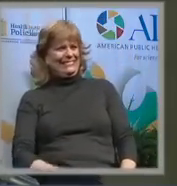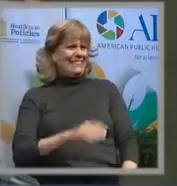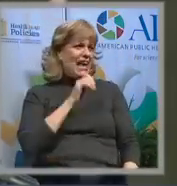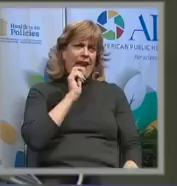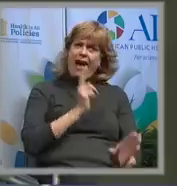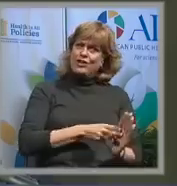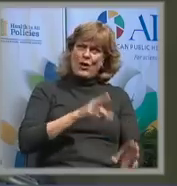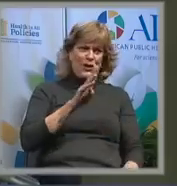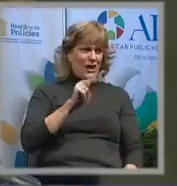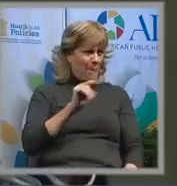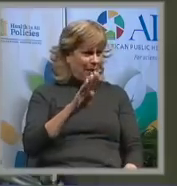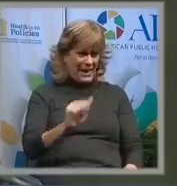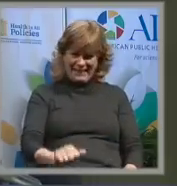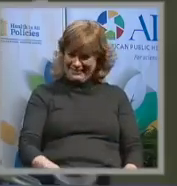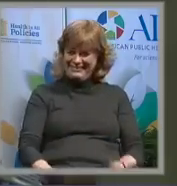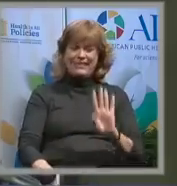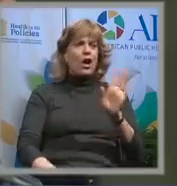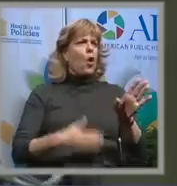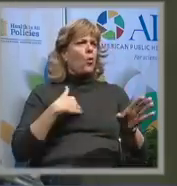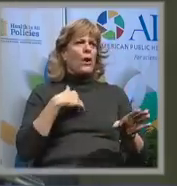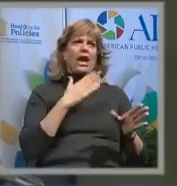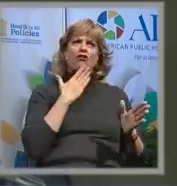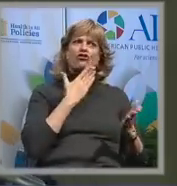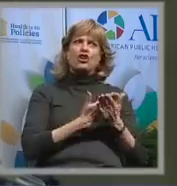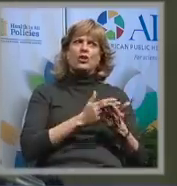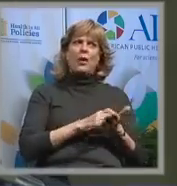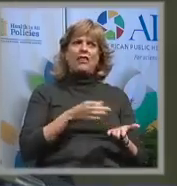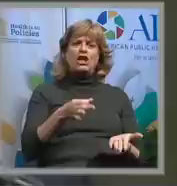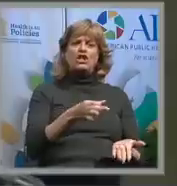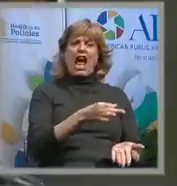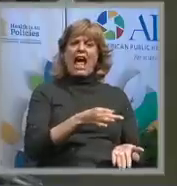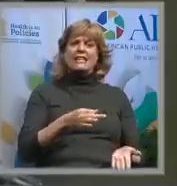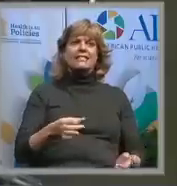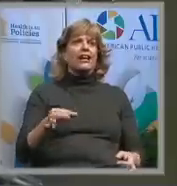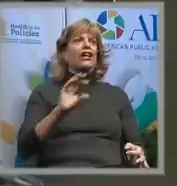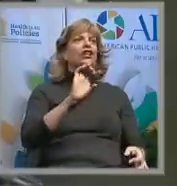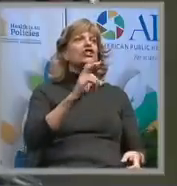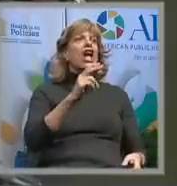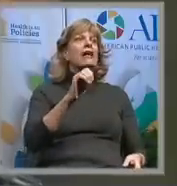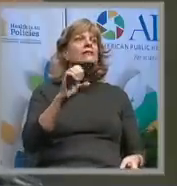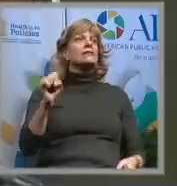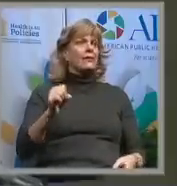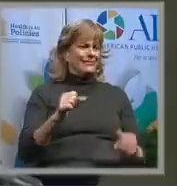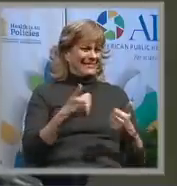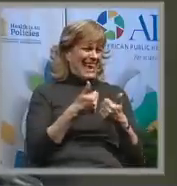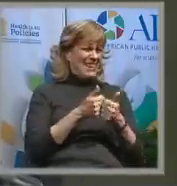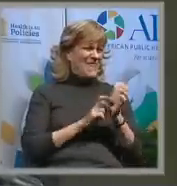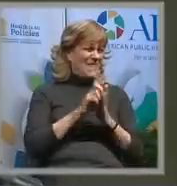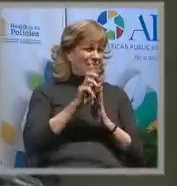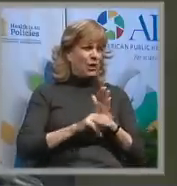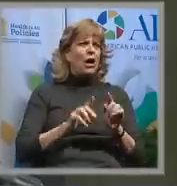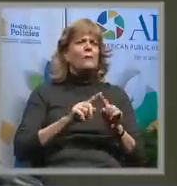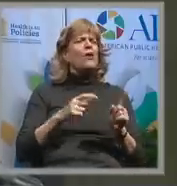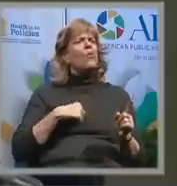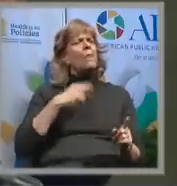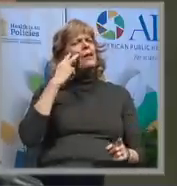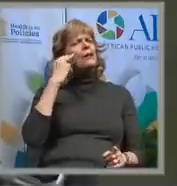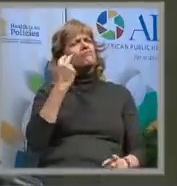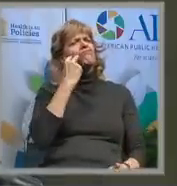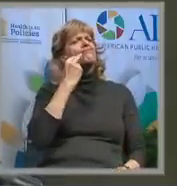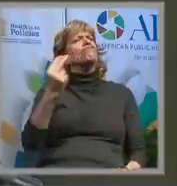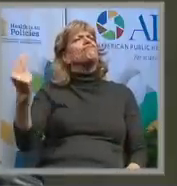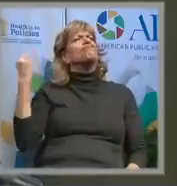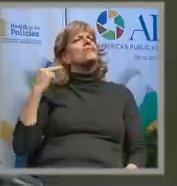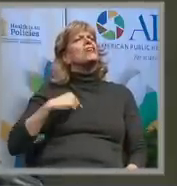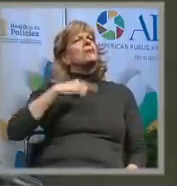are in the Final Four in chess and game development. So we are that nerdy kind of place. But I want you to think about me as a little black kid growing up in the back